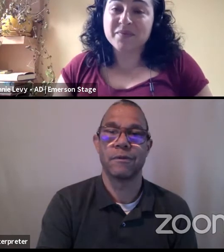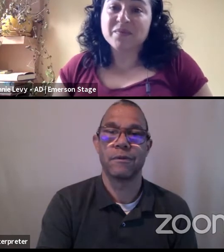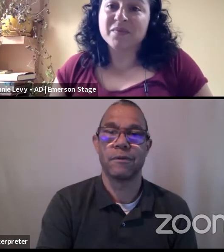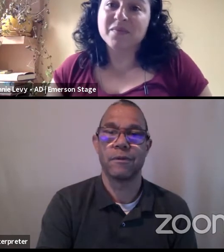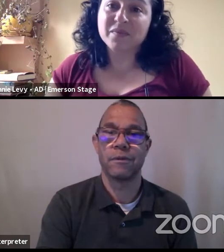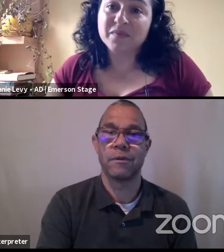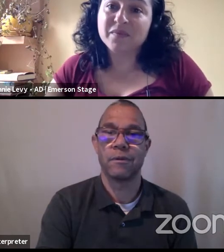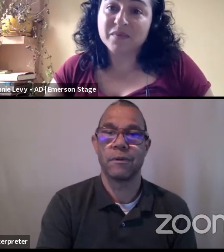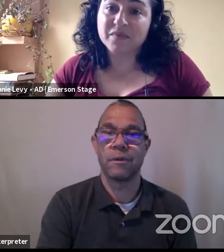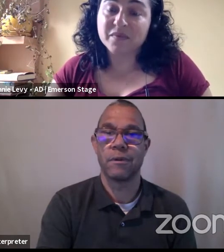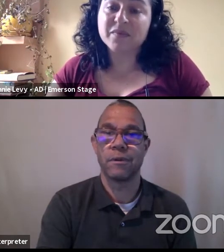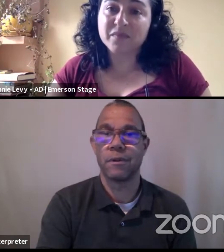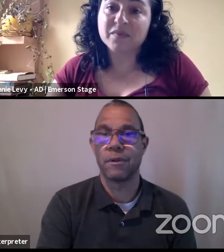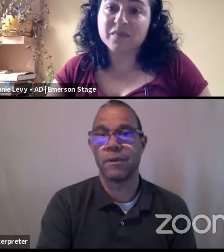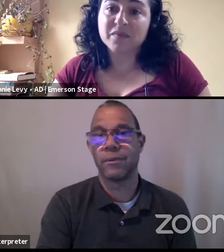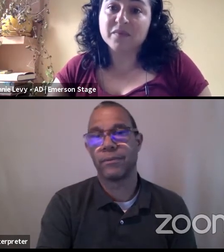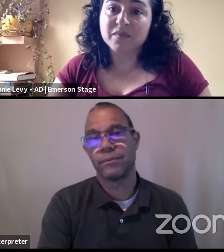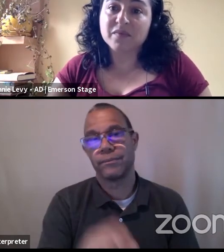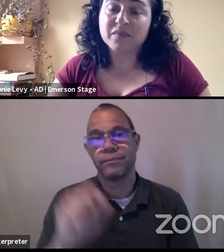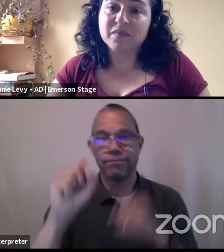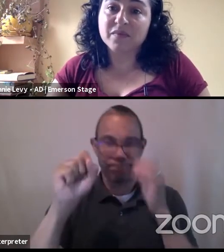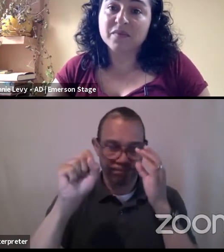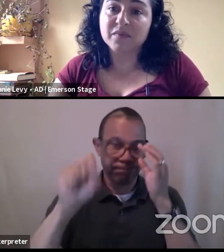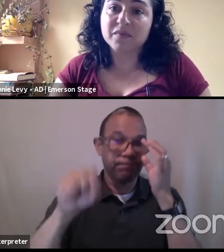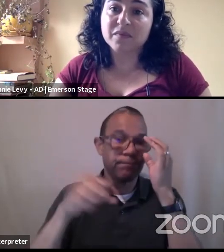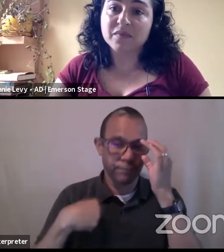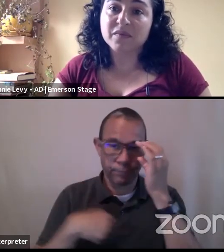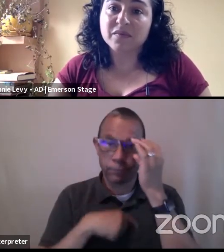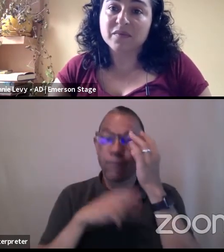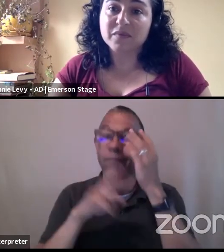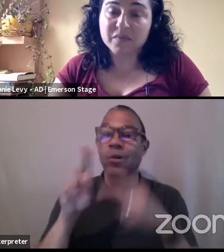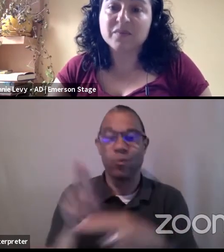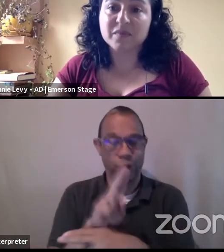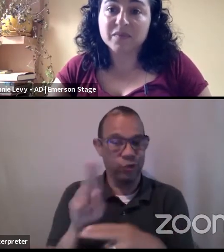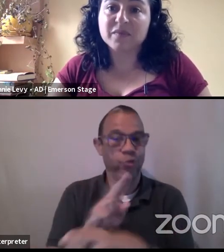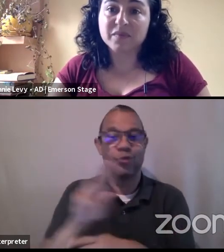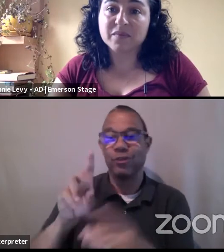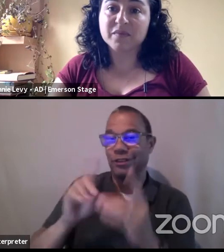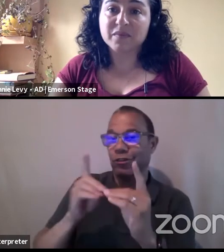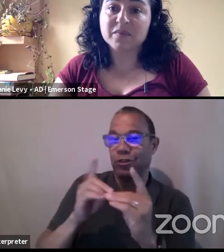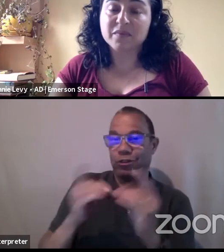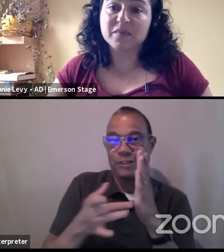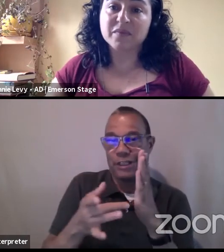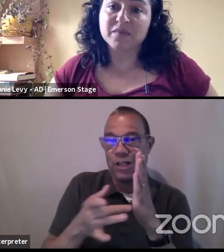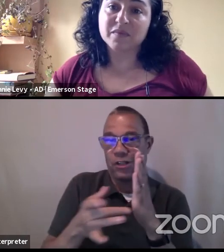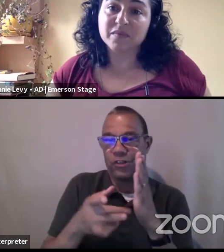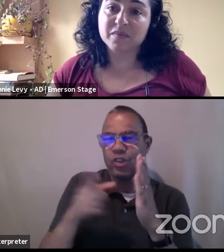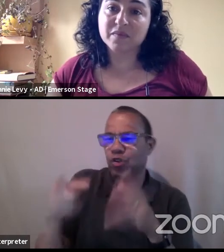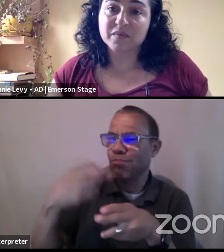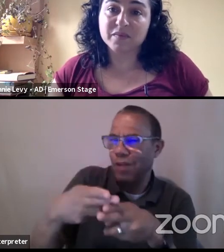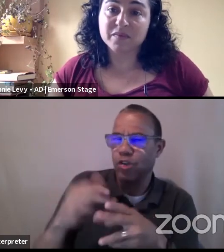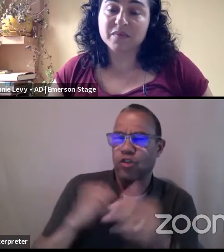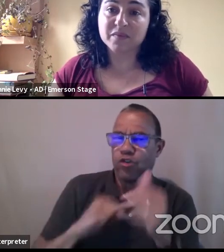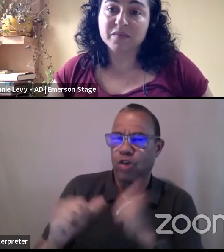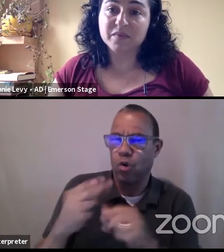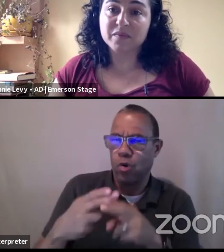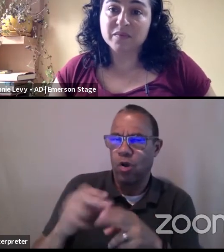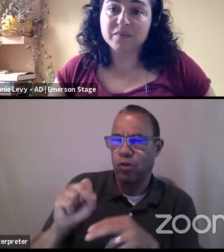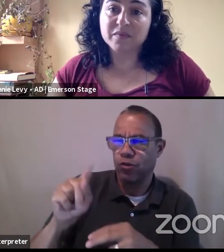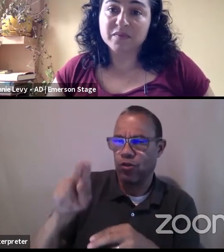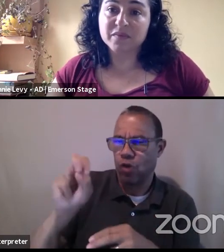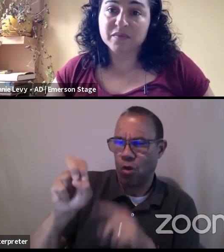We had used digital technology, the stone, as you mentioned, this year. We had